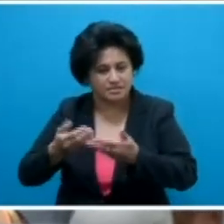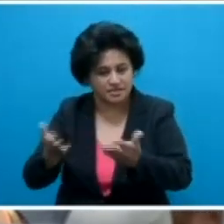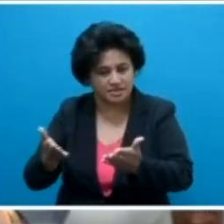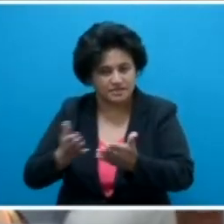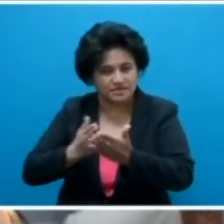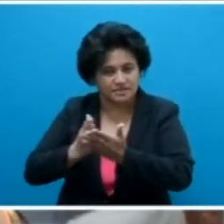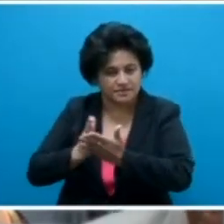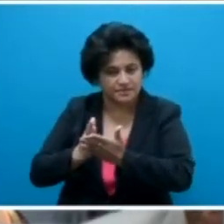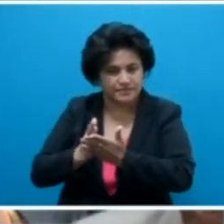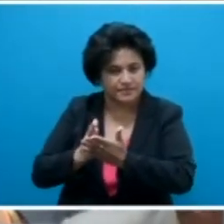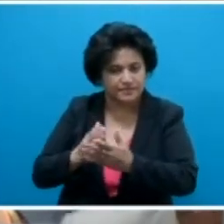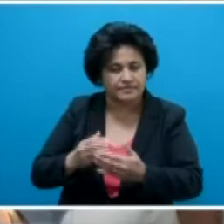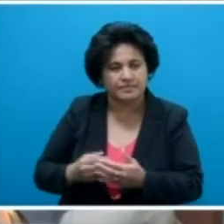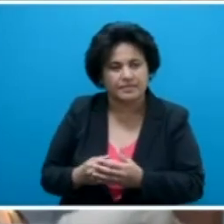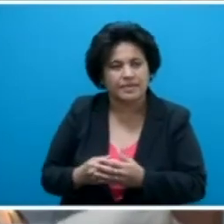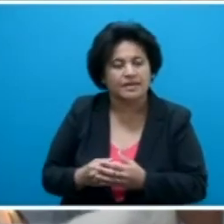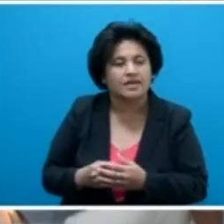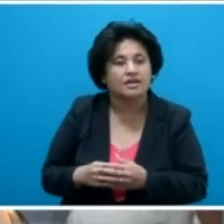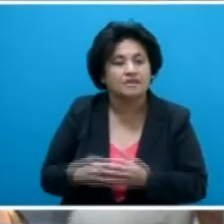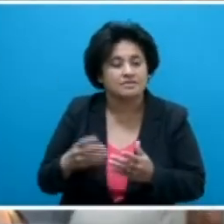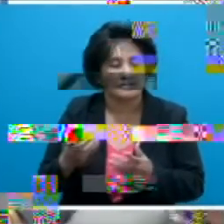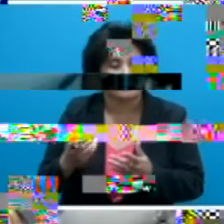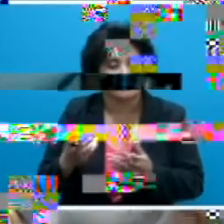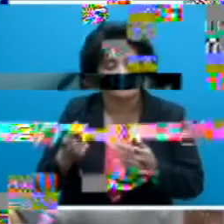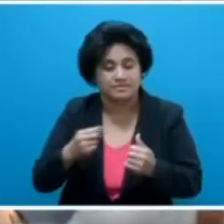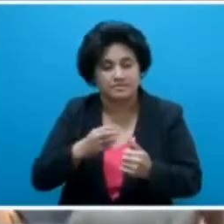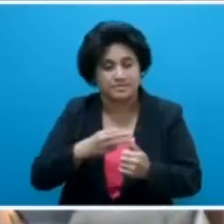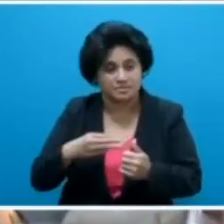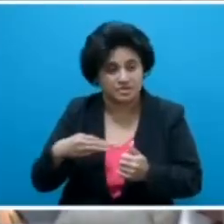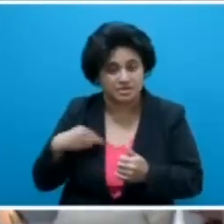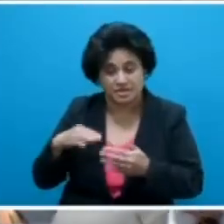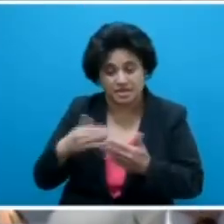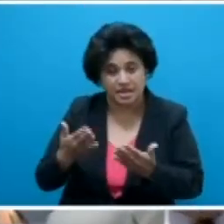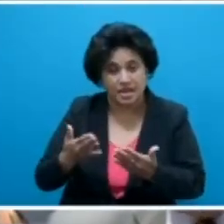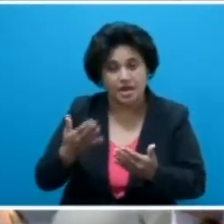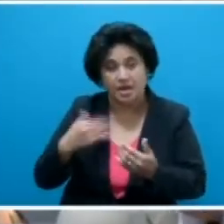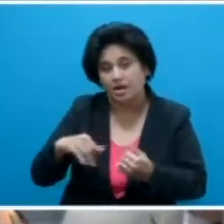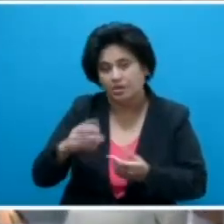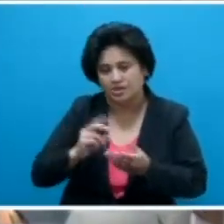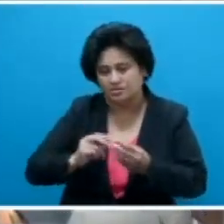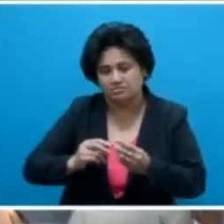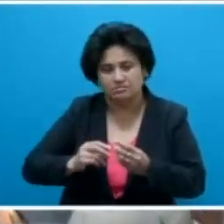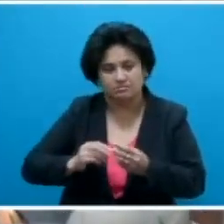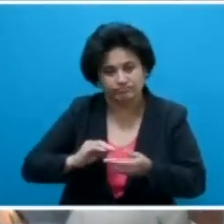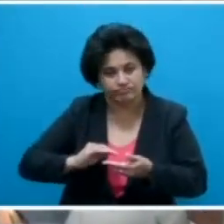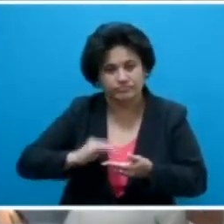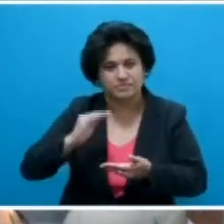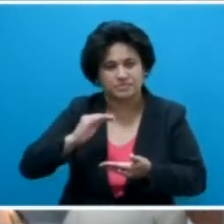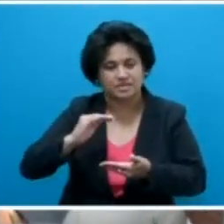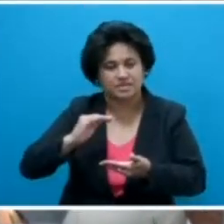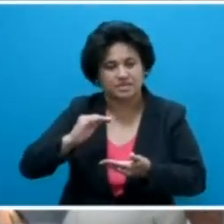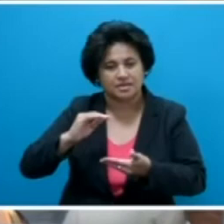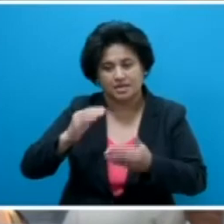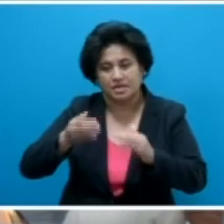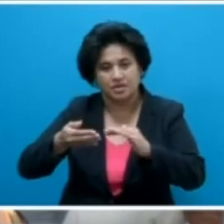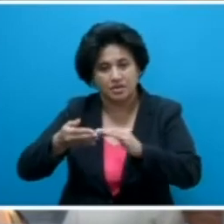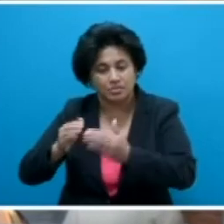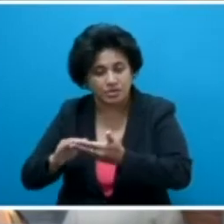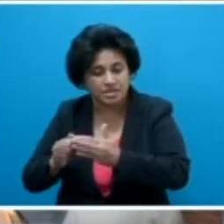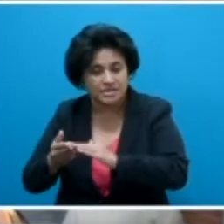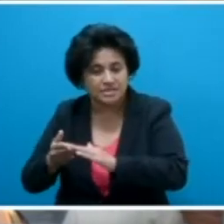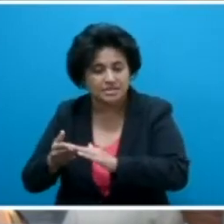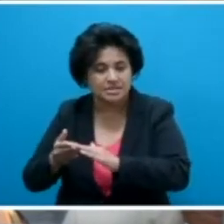increased staff will ensure that the ministry increases its own nursery capacity and also increase the community nurseries